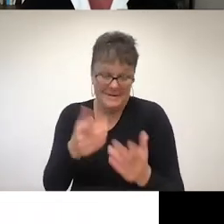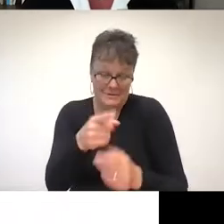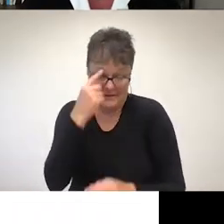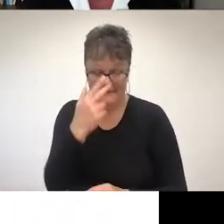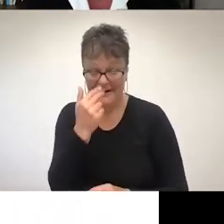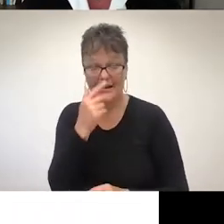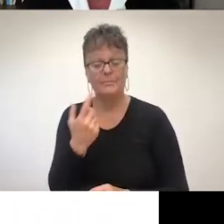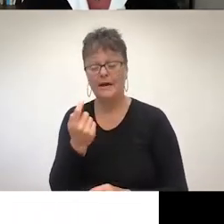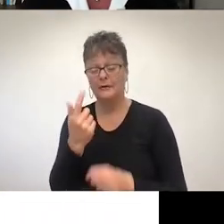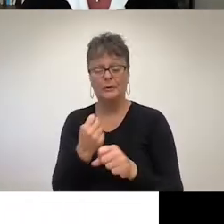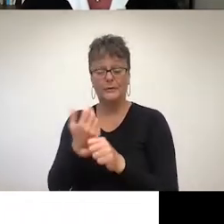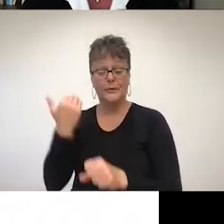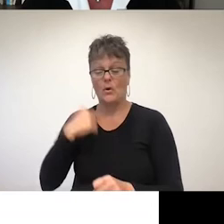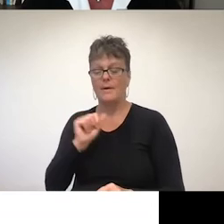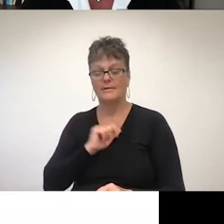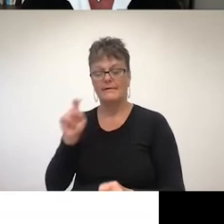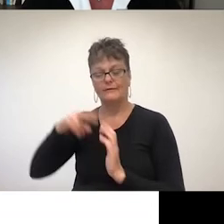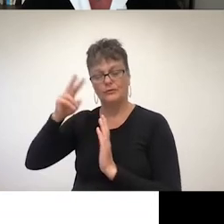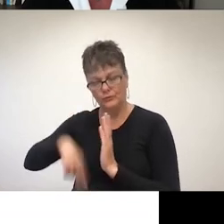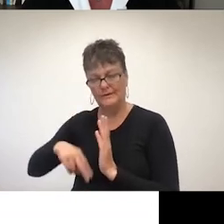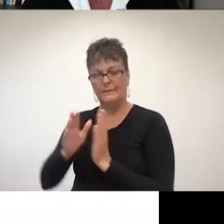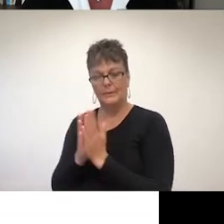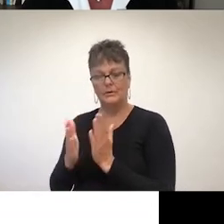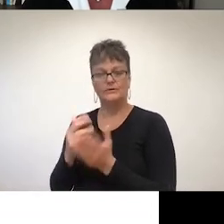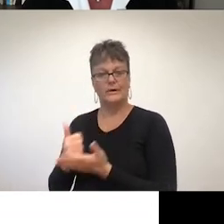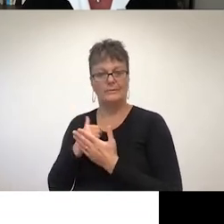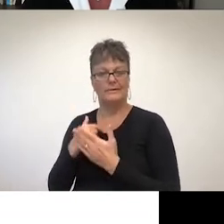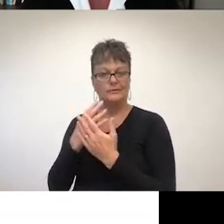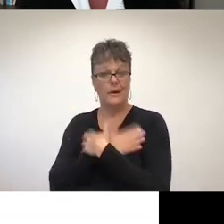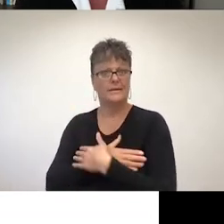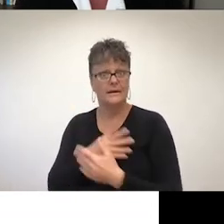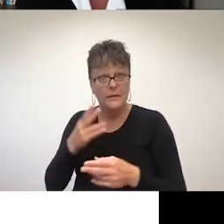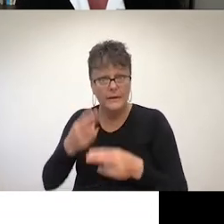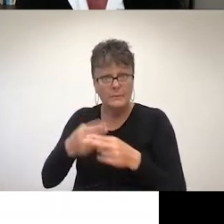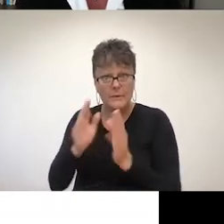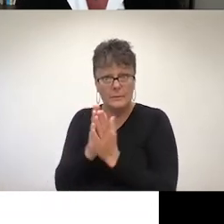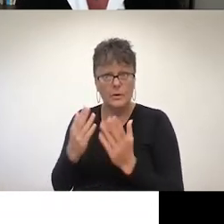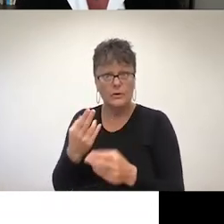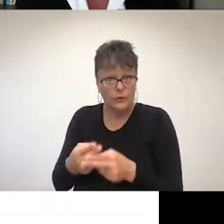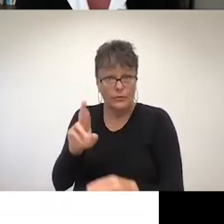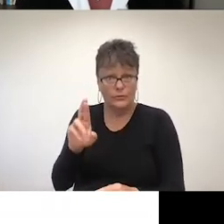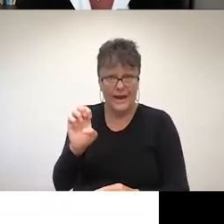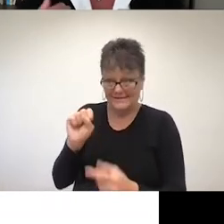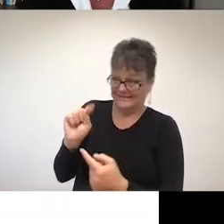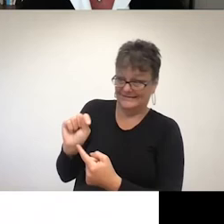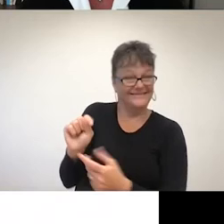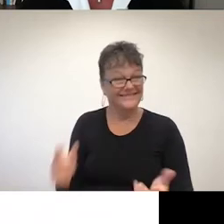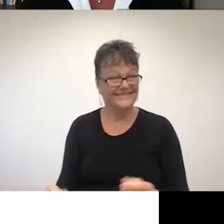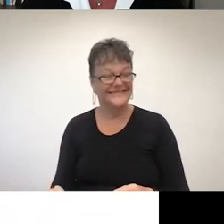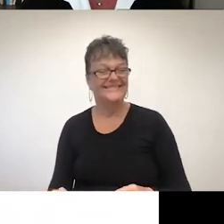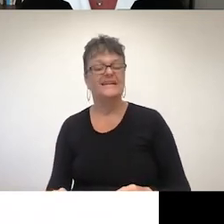it was a good book. This author argues, that's the title. He argues that we cannot